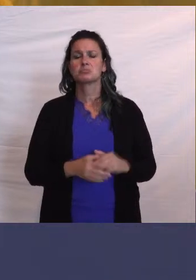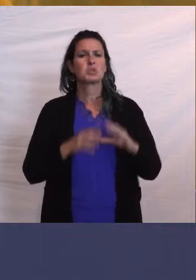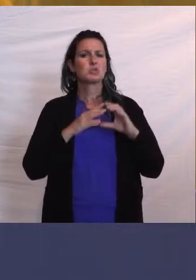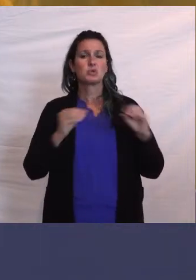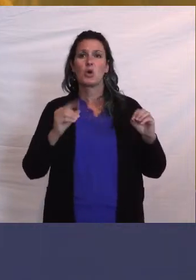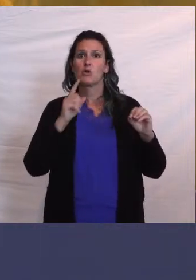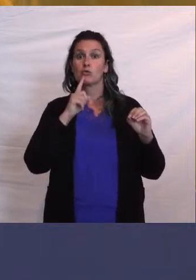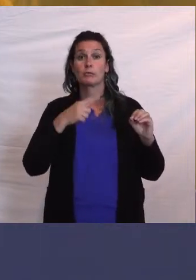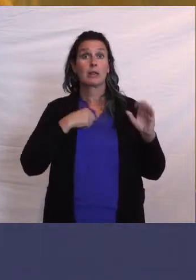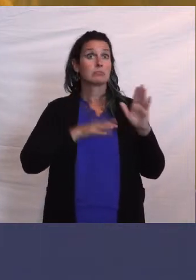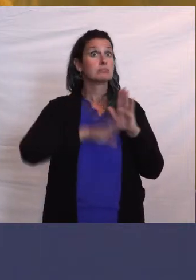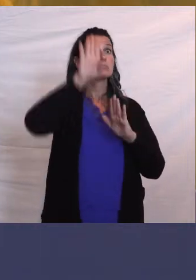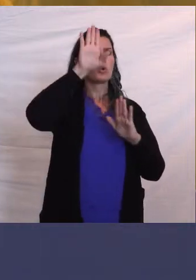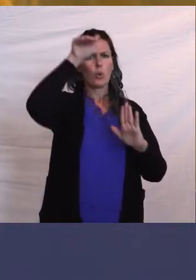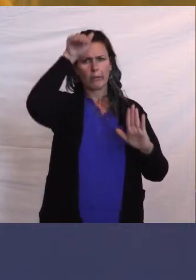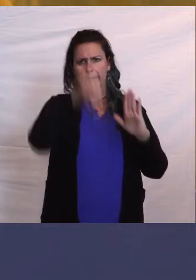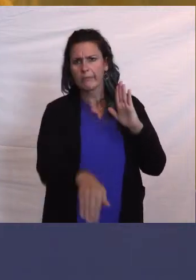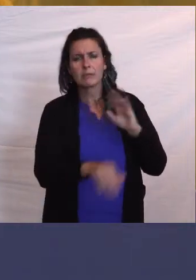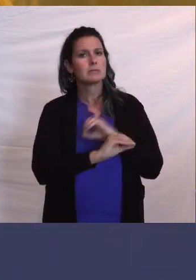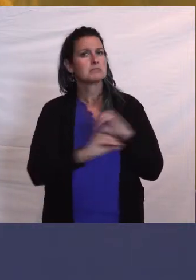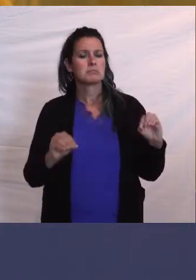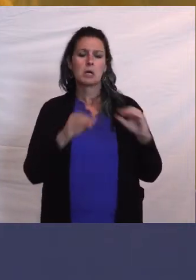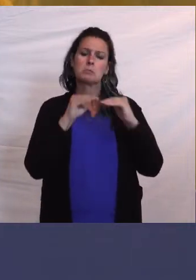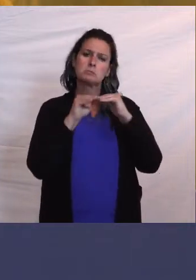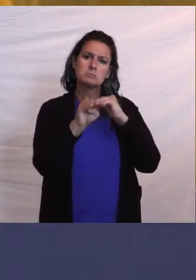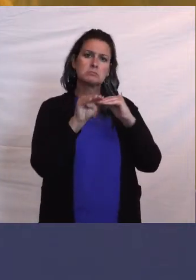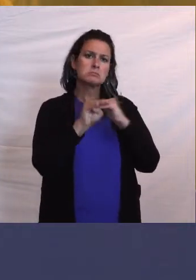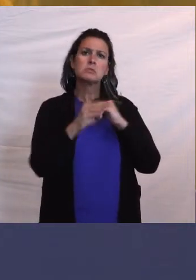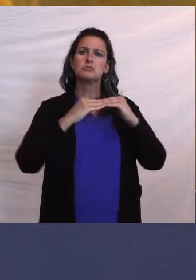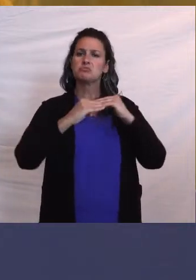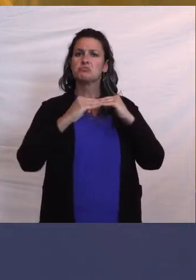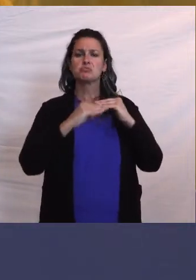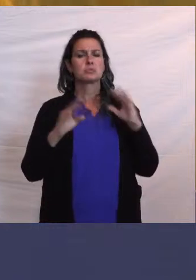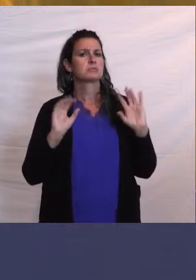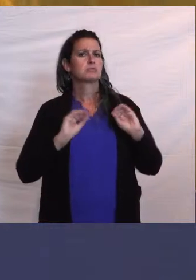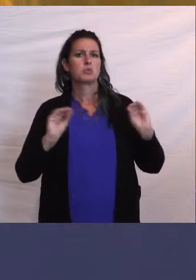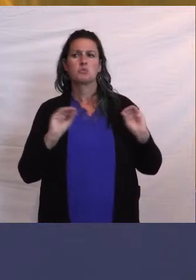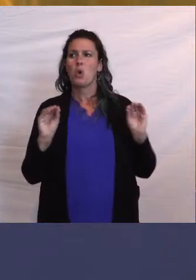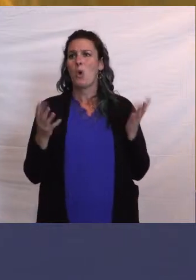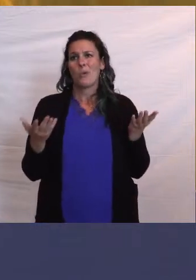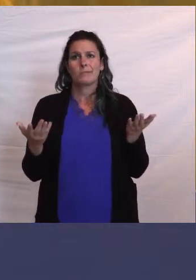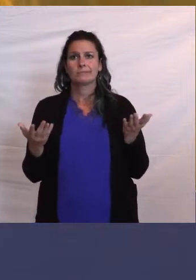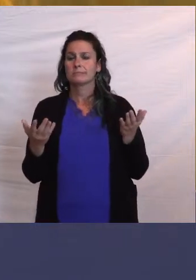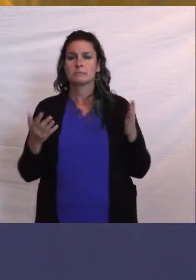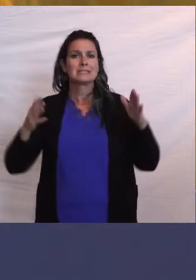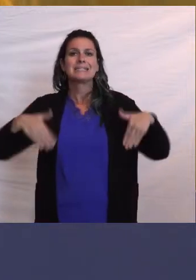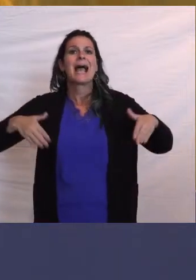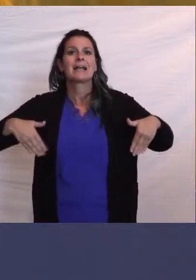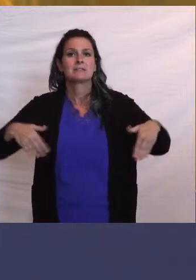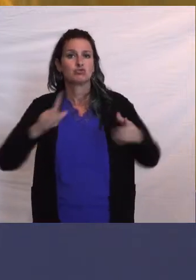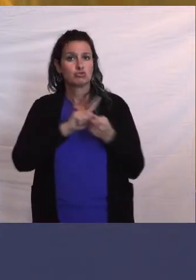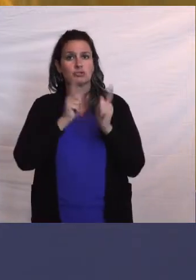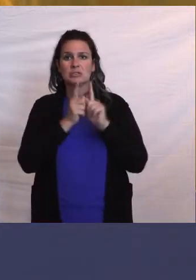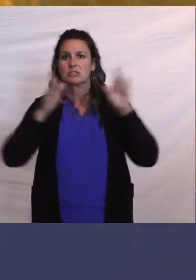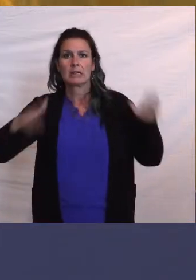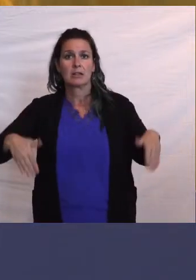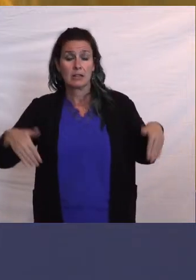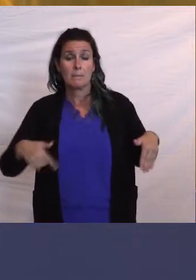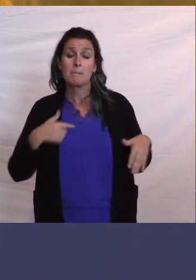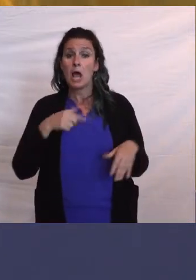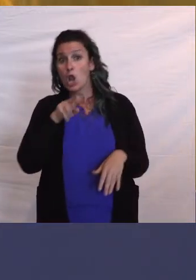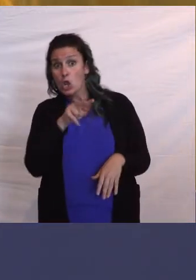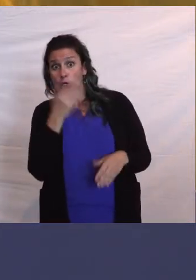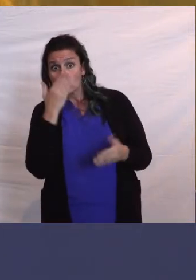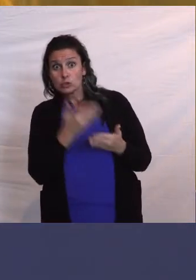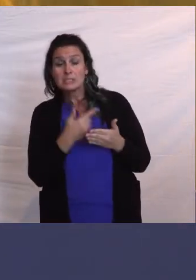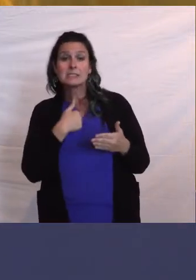break. I don't want to use the word breakthrough, but in this case, that there's no breakthrough yet. Although it's encouraging. As I say, good